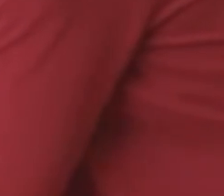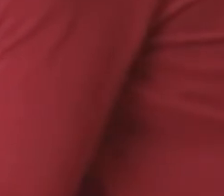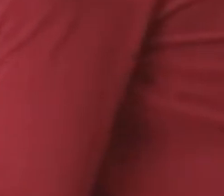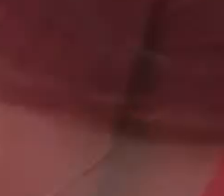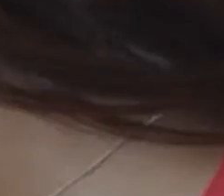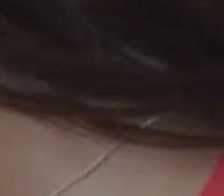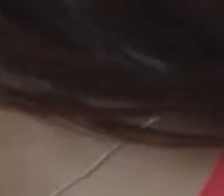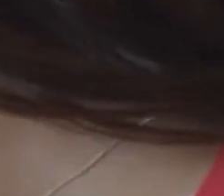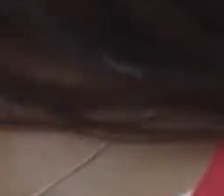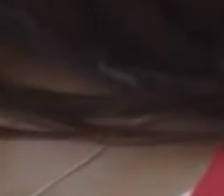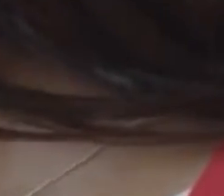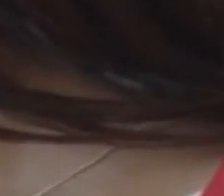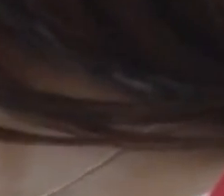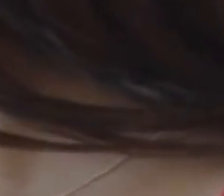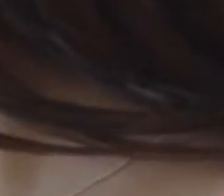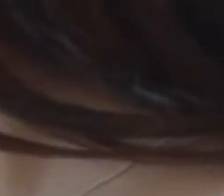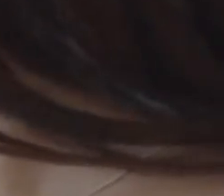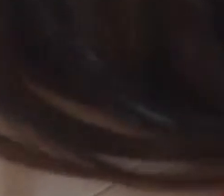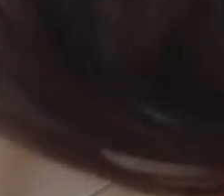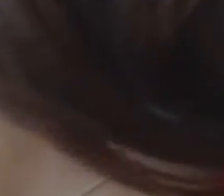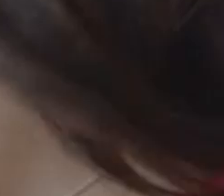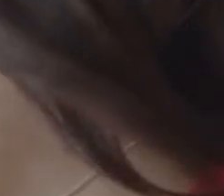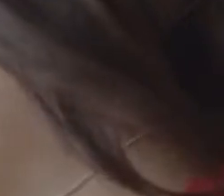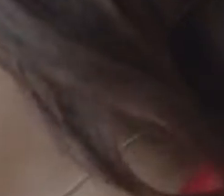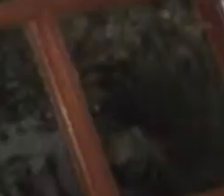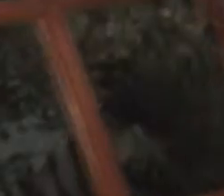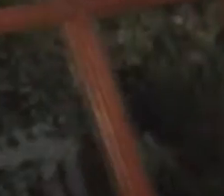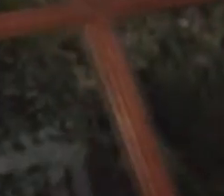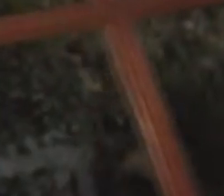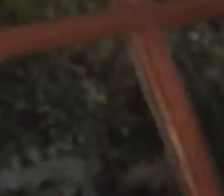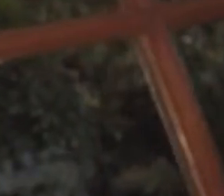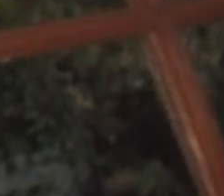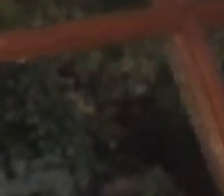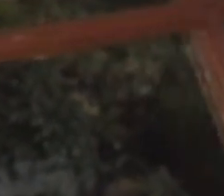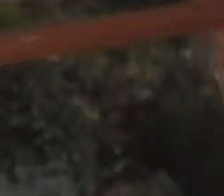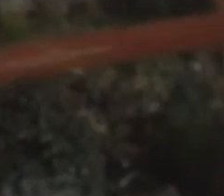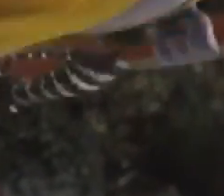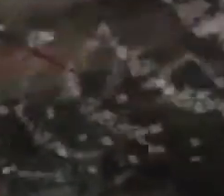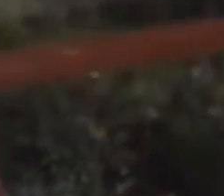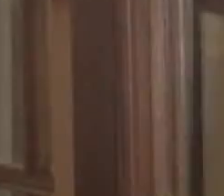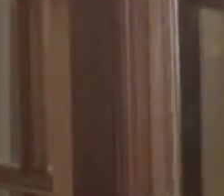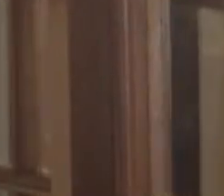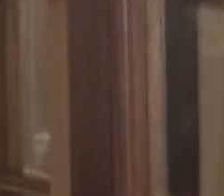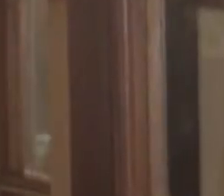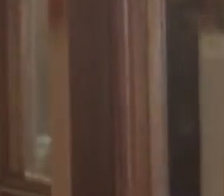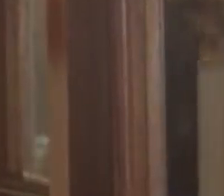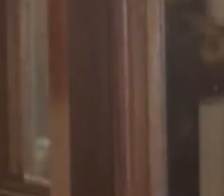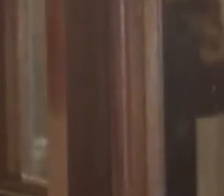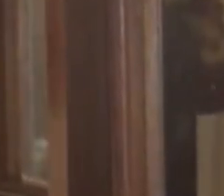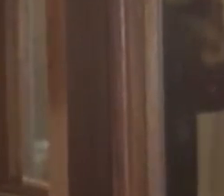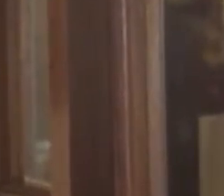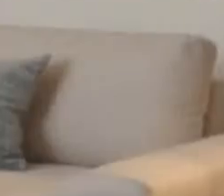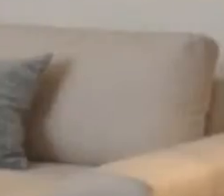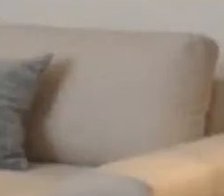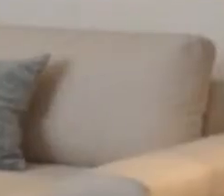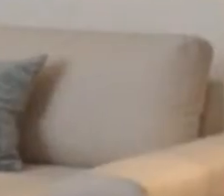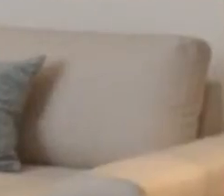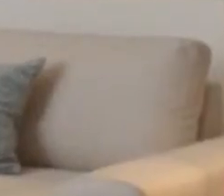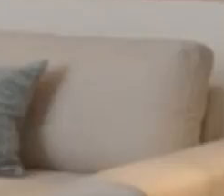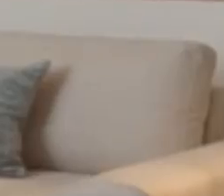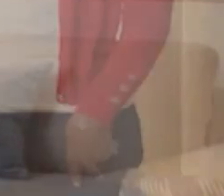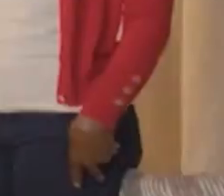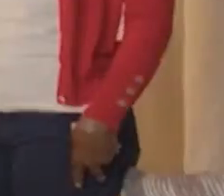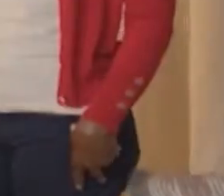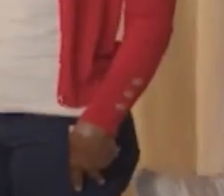Like every mother, I'm worried about dangerous insects, especially mosquitoes, which spread diseases like malaria to my loved